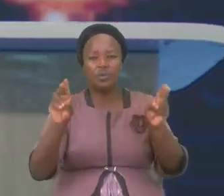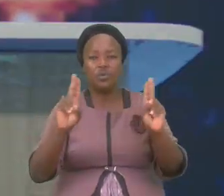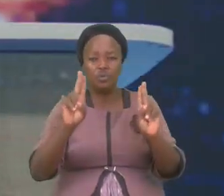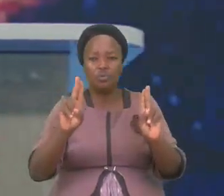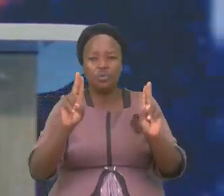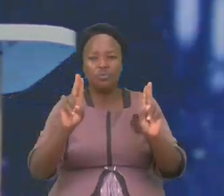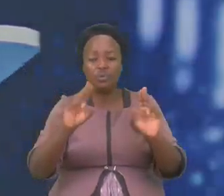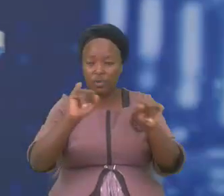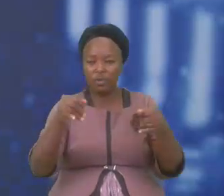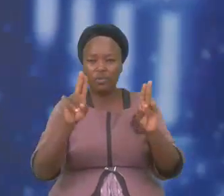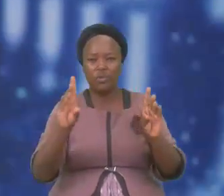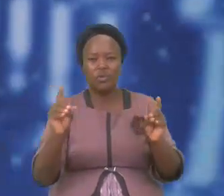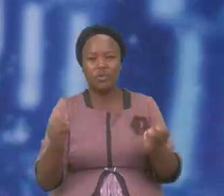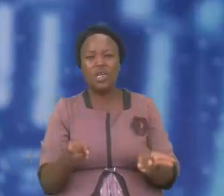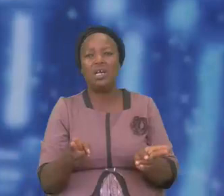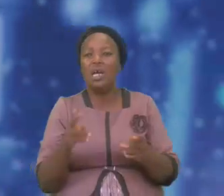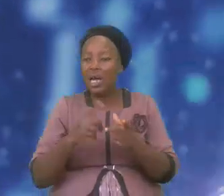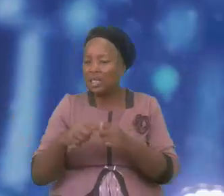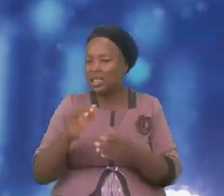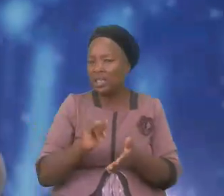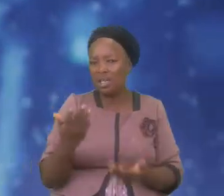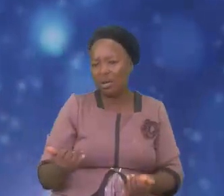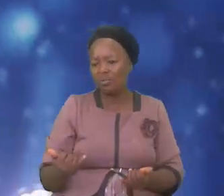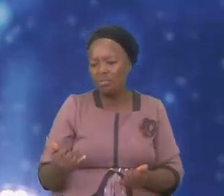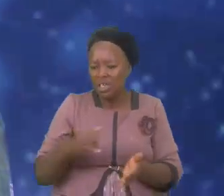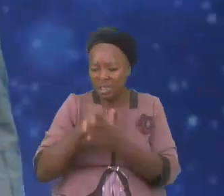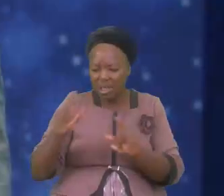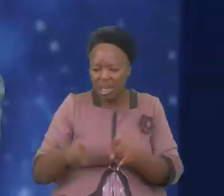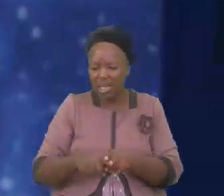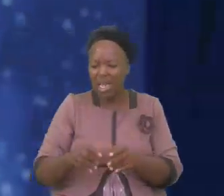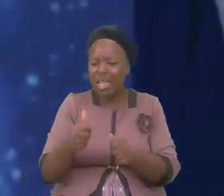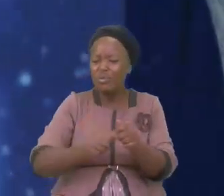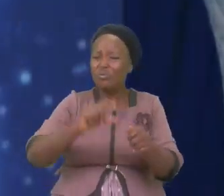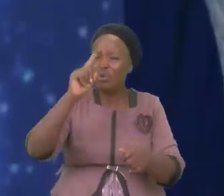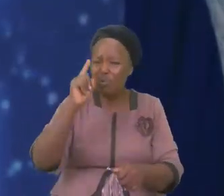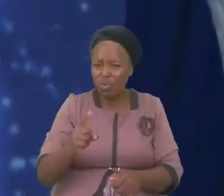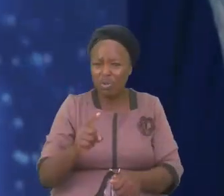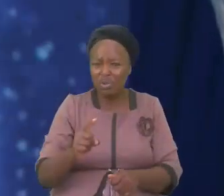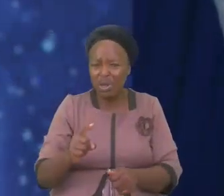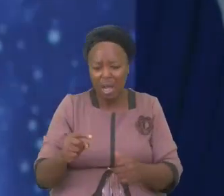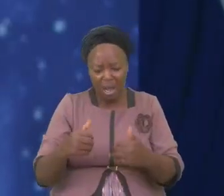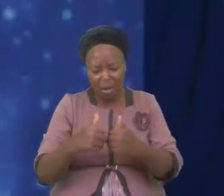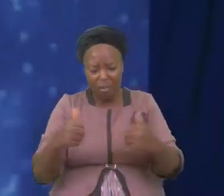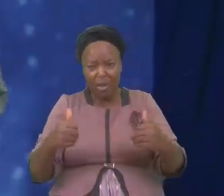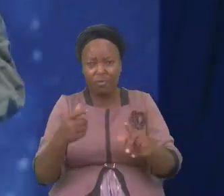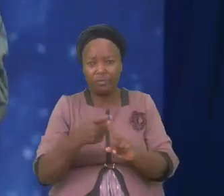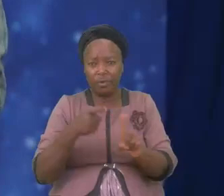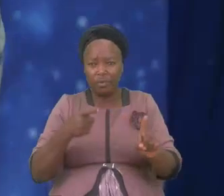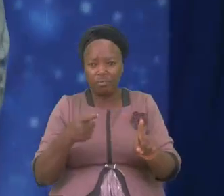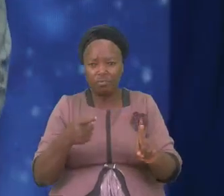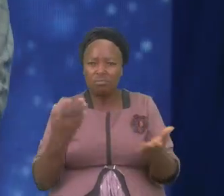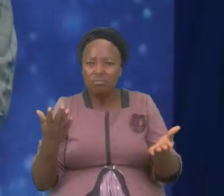Daniel, Shadrach, Meshach, and Abednego. But he says every one of them is gone back. They're